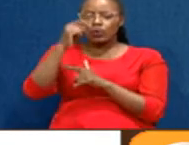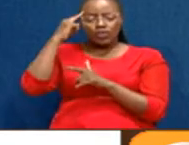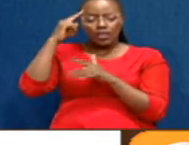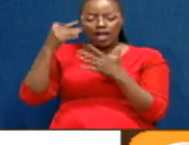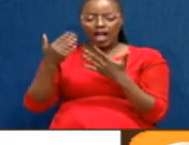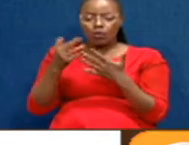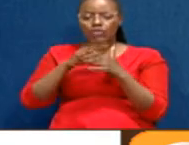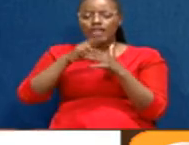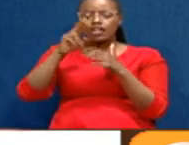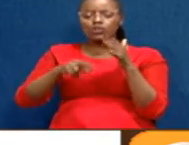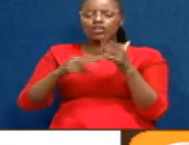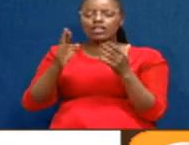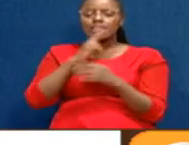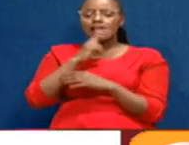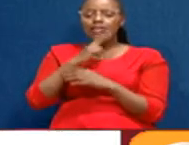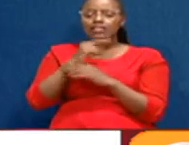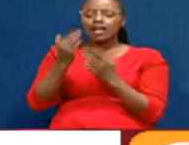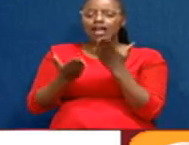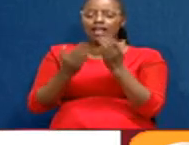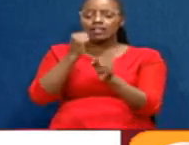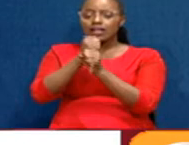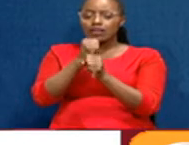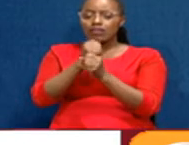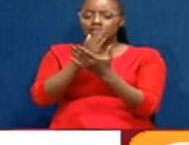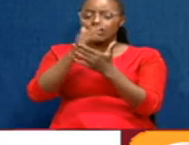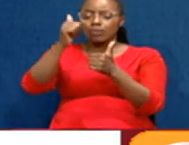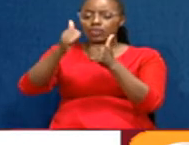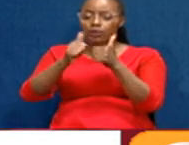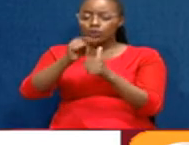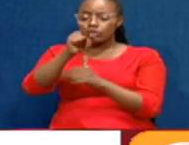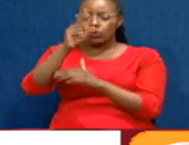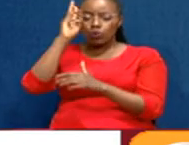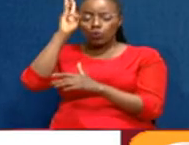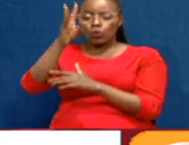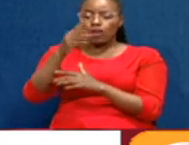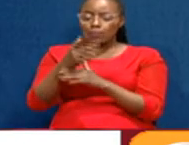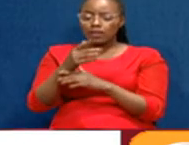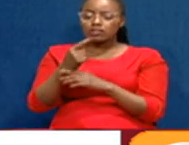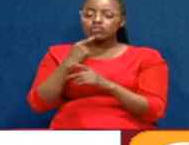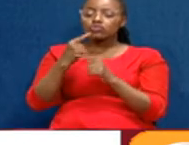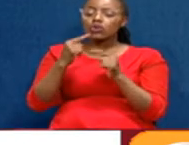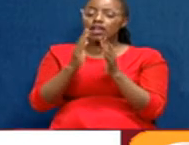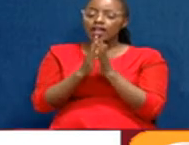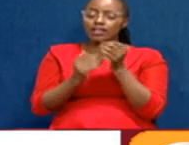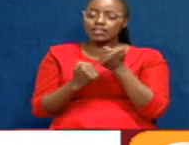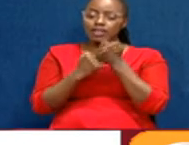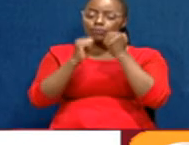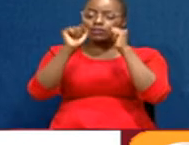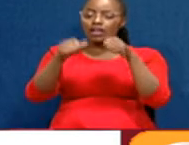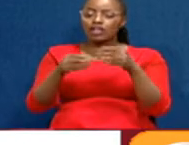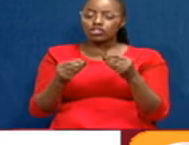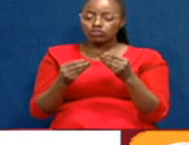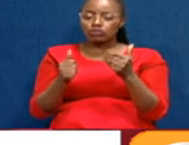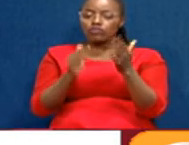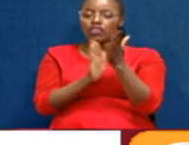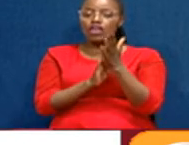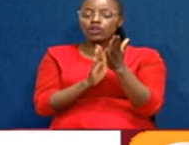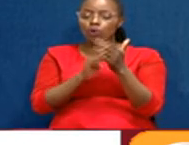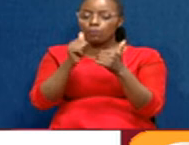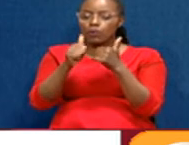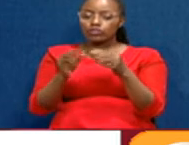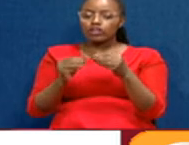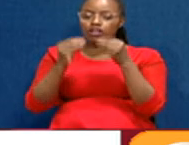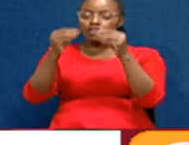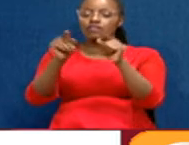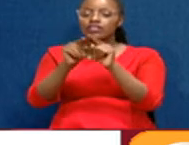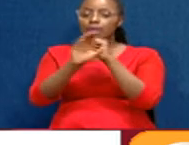about the outcome of that risk assessment that was done? Is it something that you're going to be tangible and can support in addressing the recommendations that were